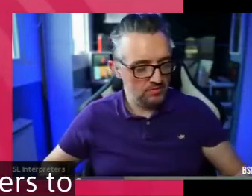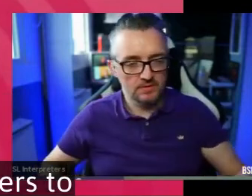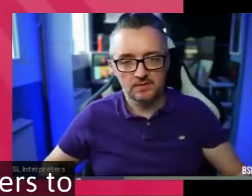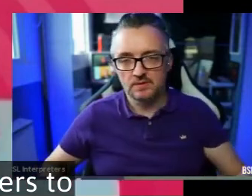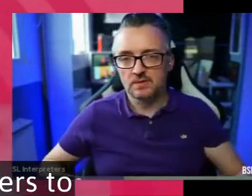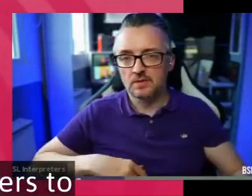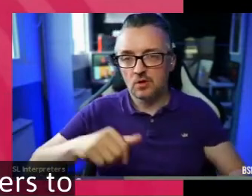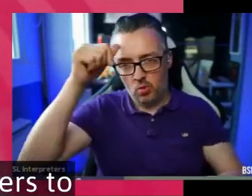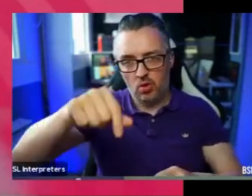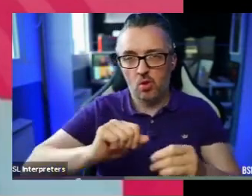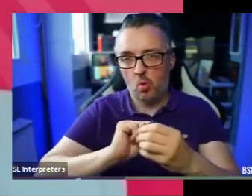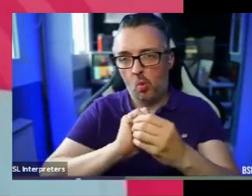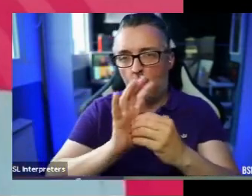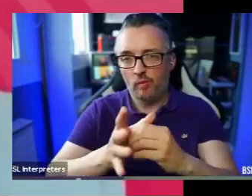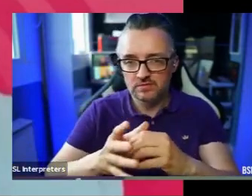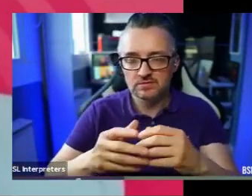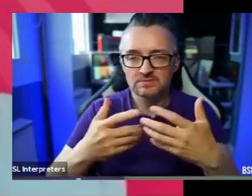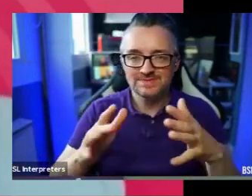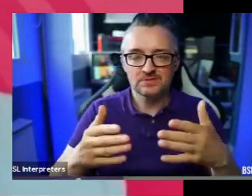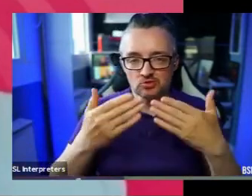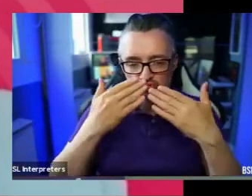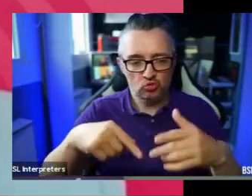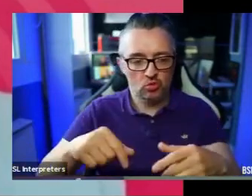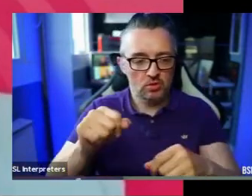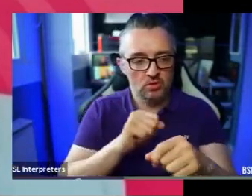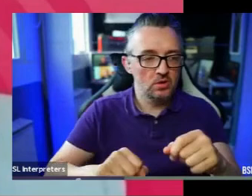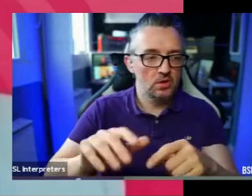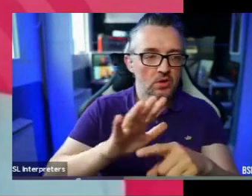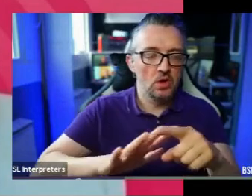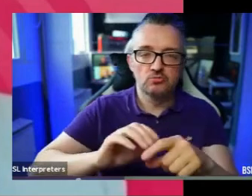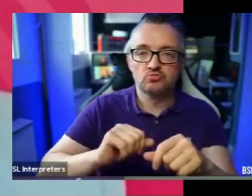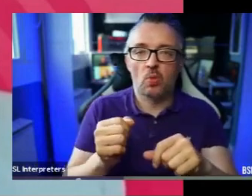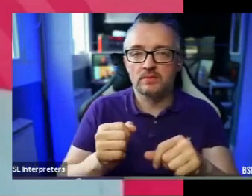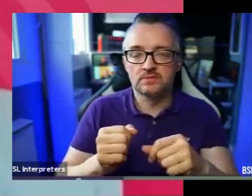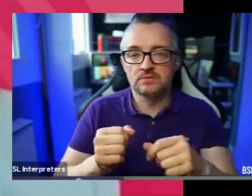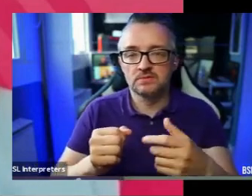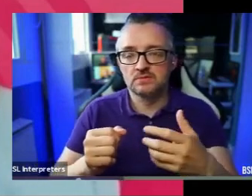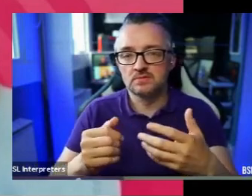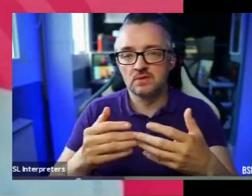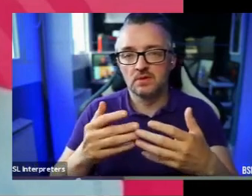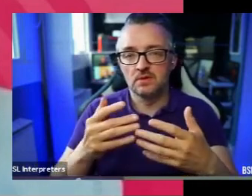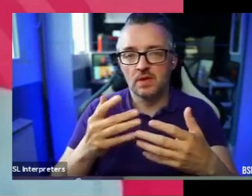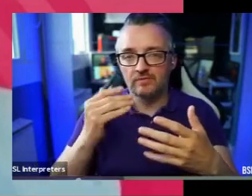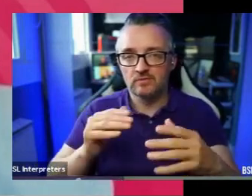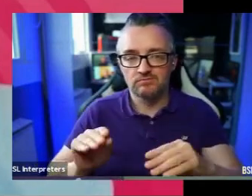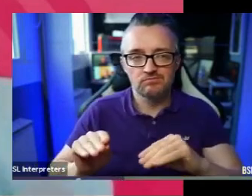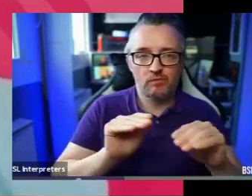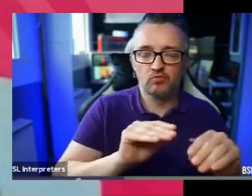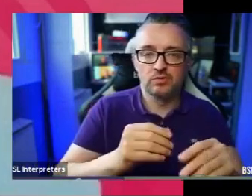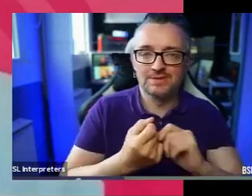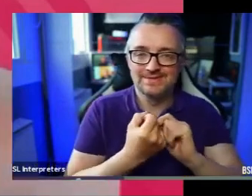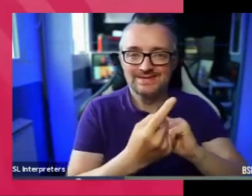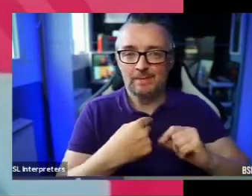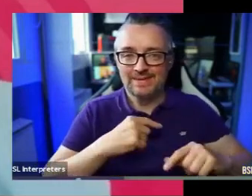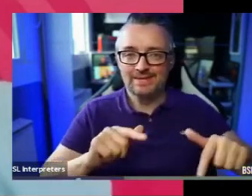context? I guess COVID certainly demonstrated in Scotland that, we had to move to near me,